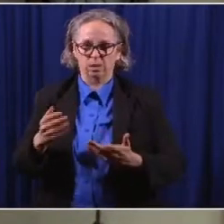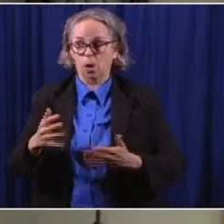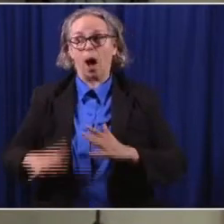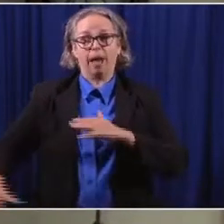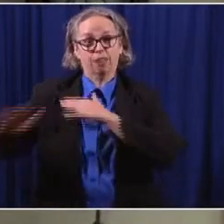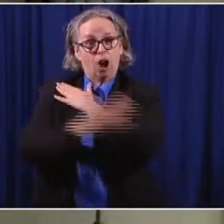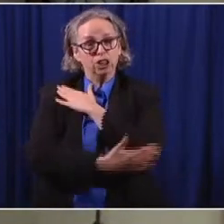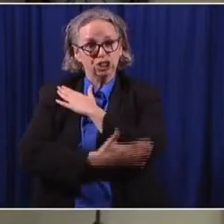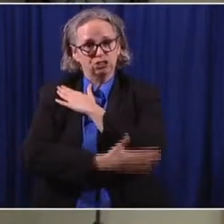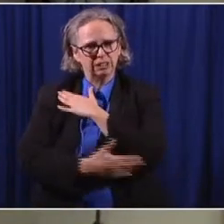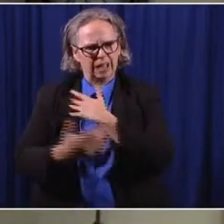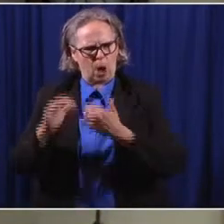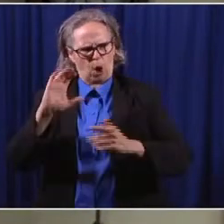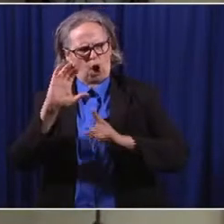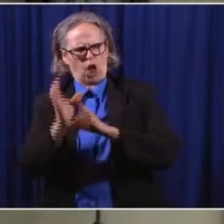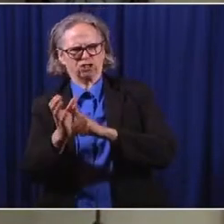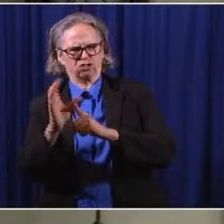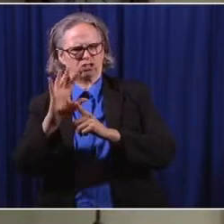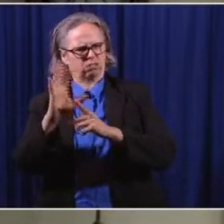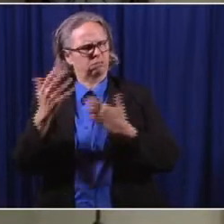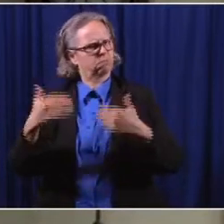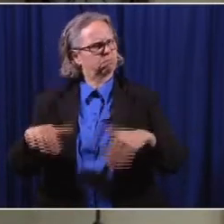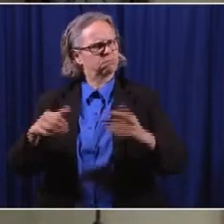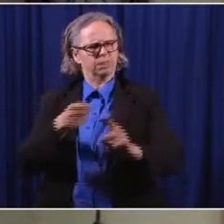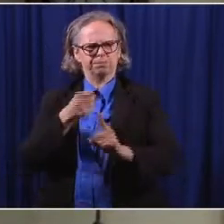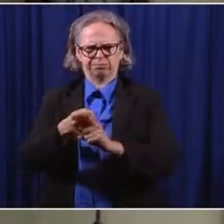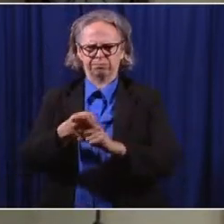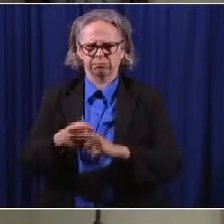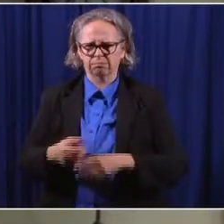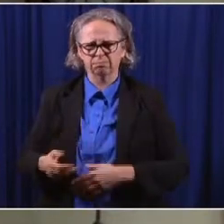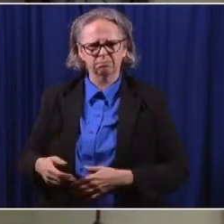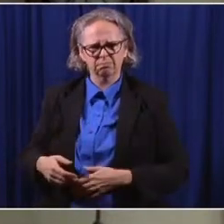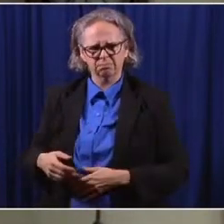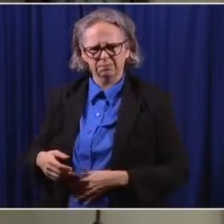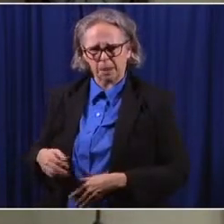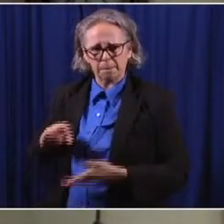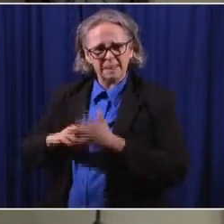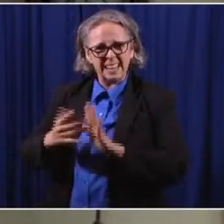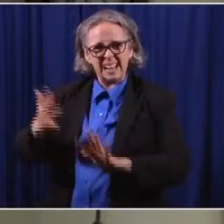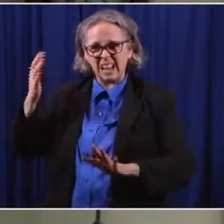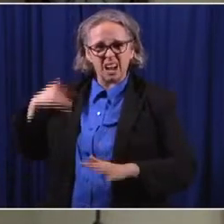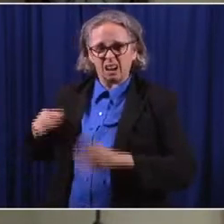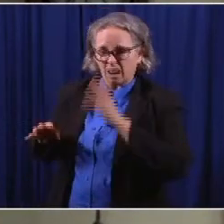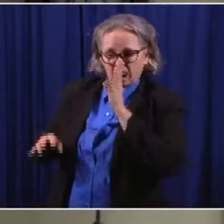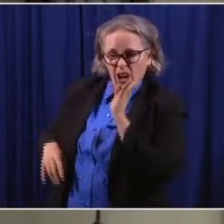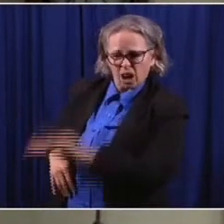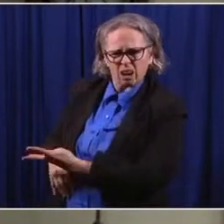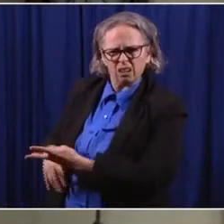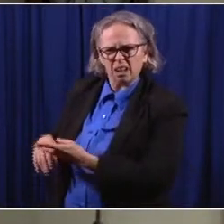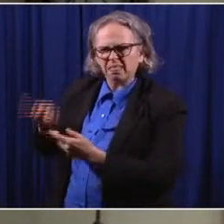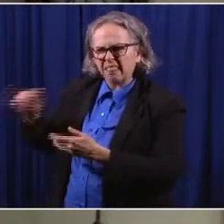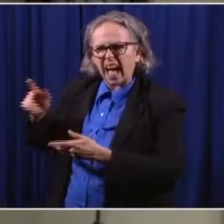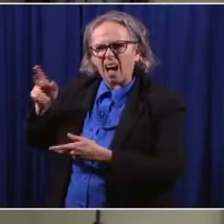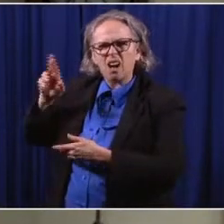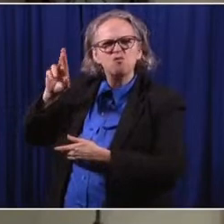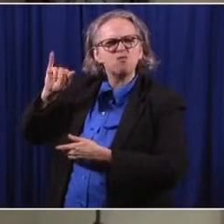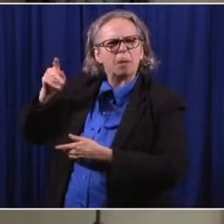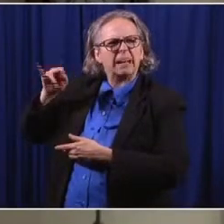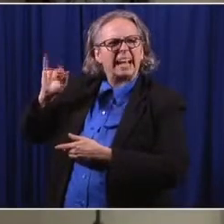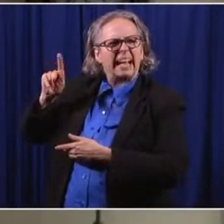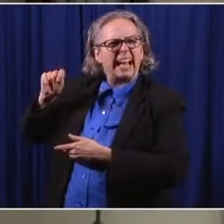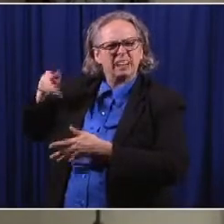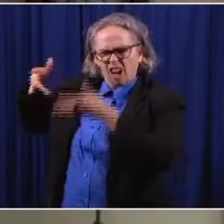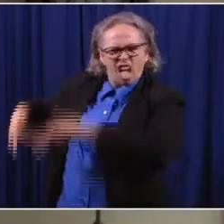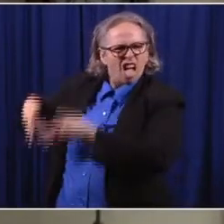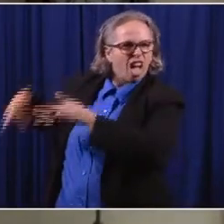look, we're not going to accept the fact that these are old rape kits. They have not been tested. We're not going to accept the fact that